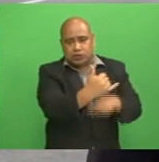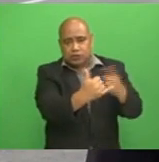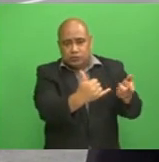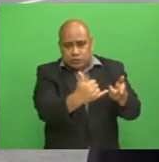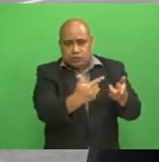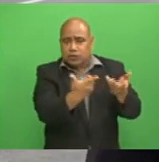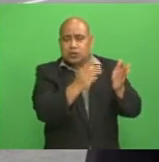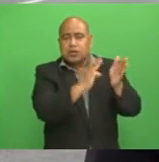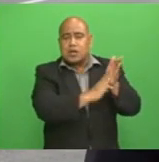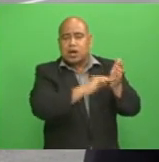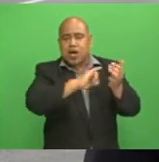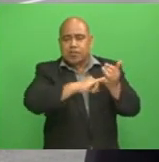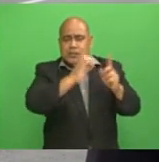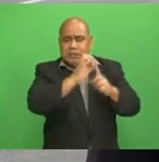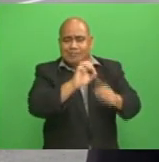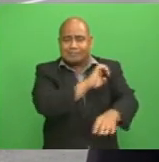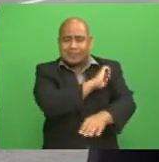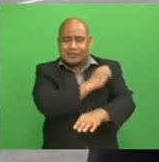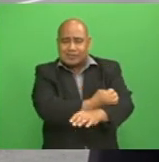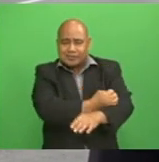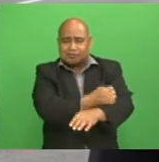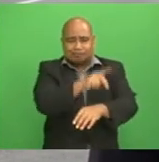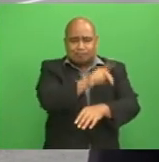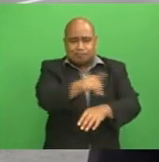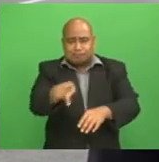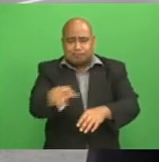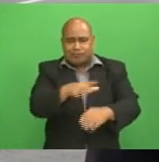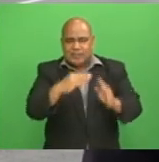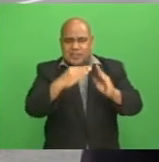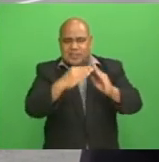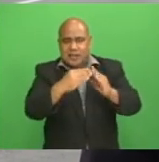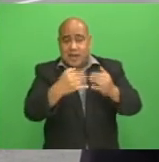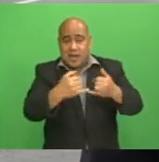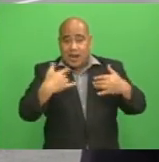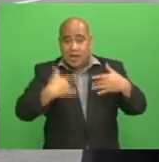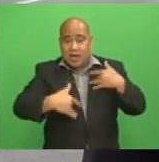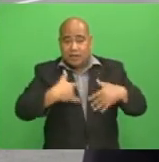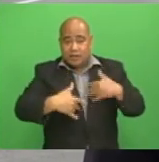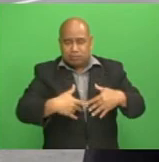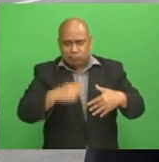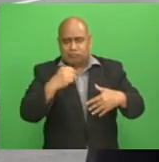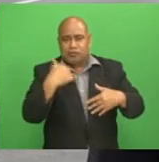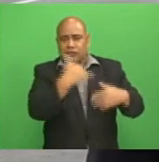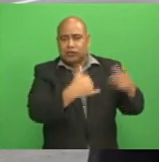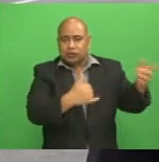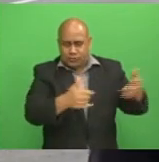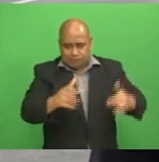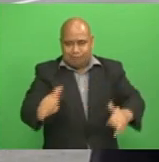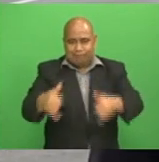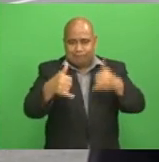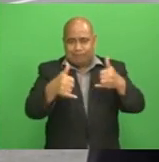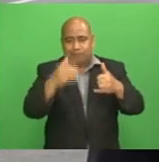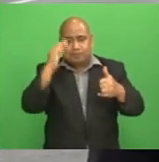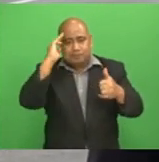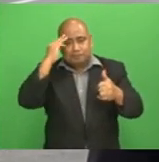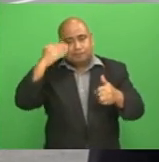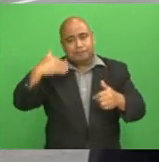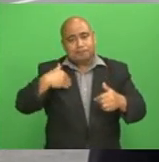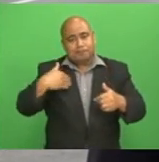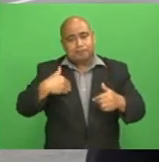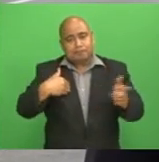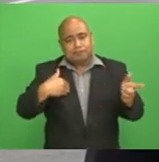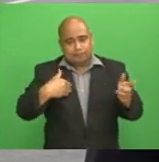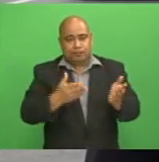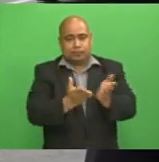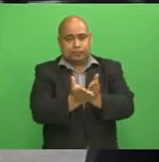Pacific, Lifeline Fiji and Youth Champs for Mental Health that run services for Fijians going through any form of